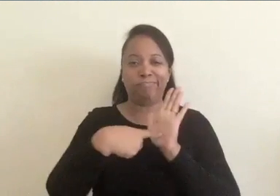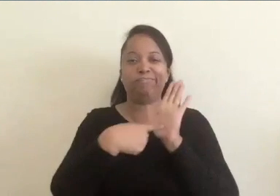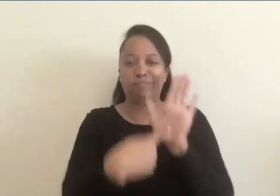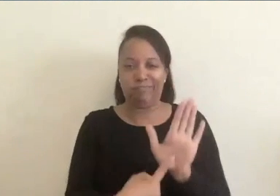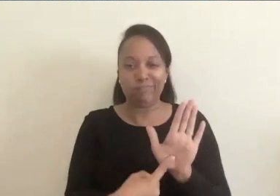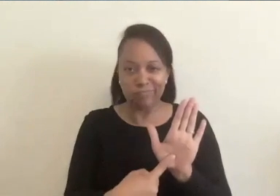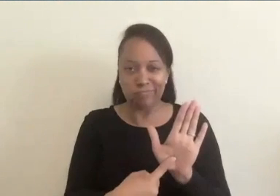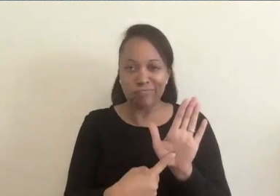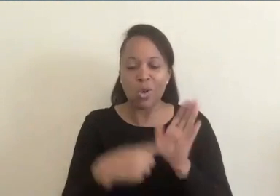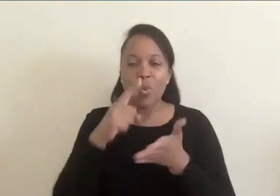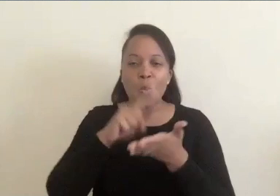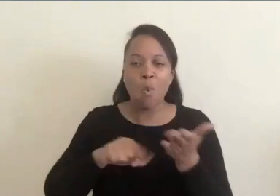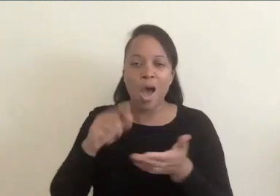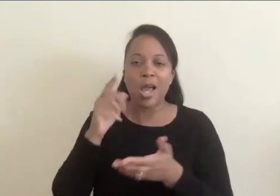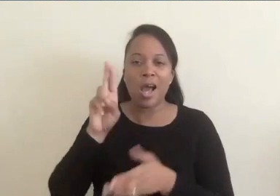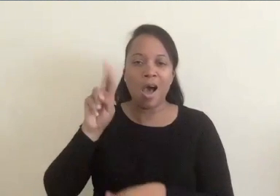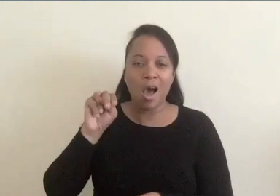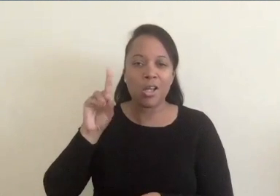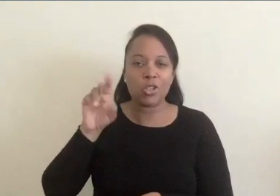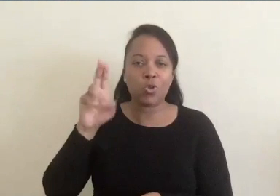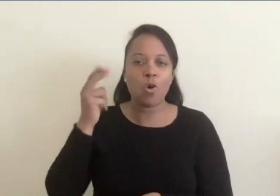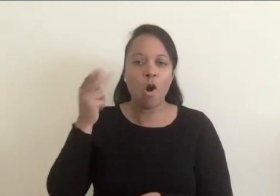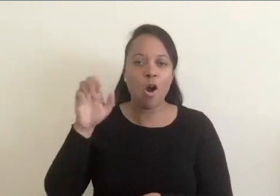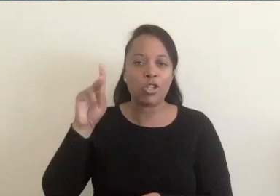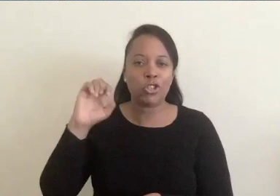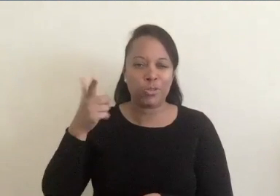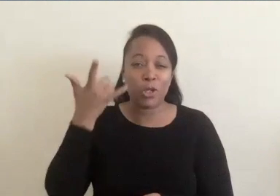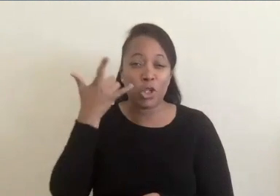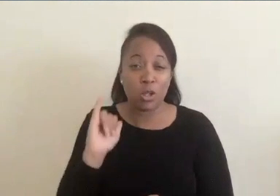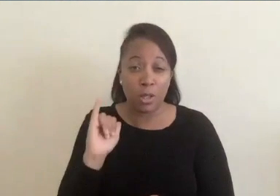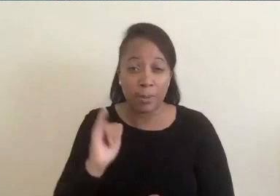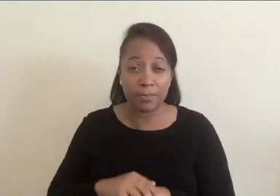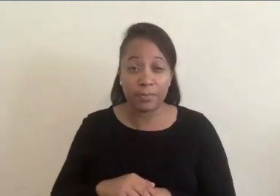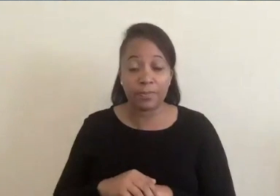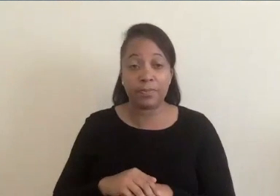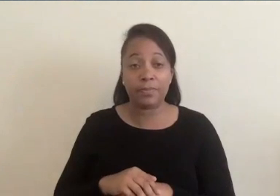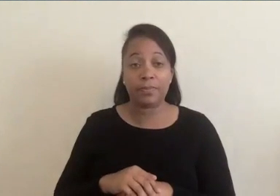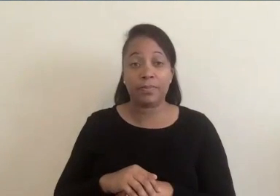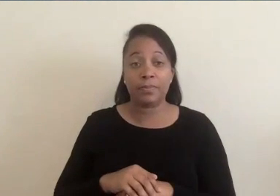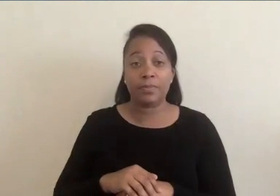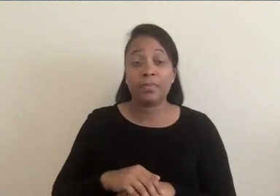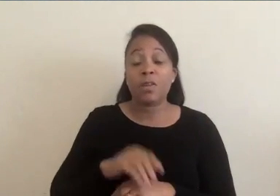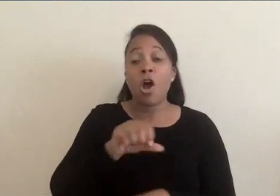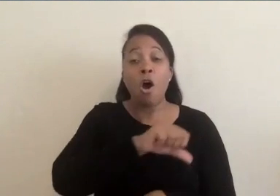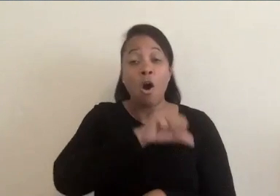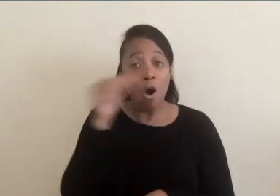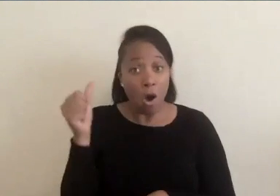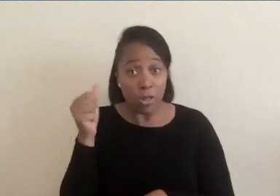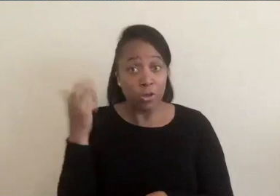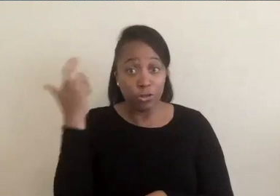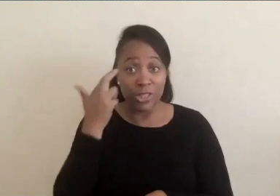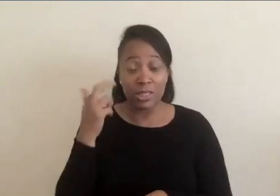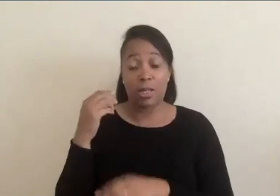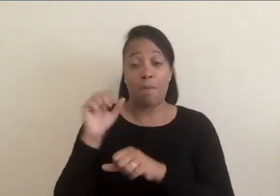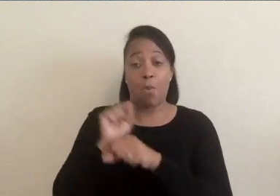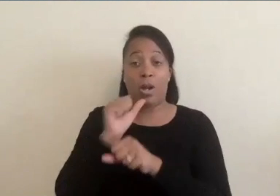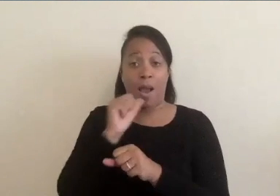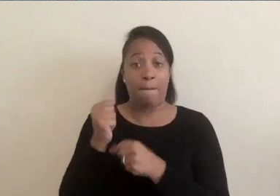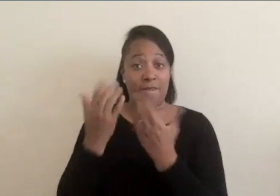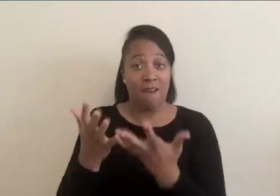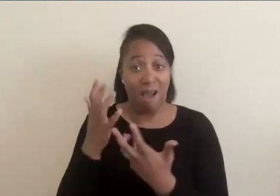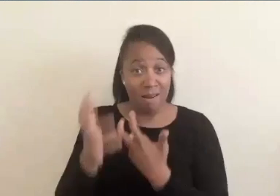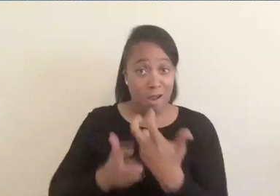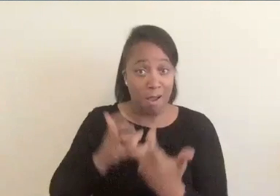us what a undue hardship really is. The other reason an employer may not have to provide a reasonable